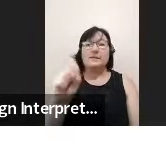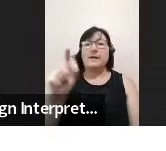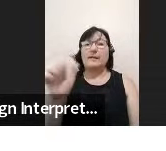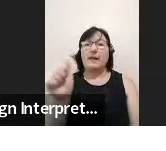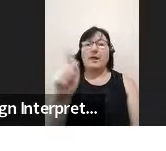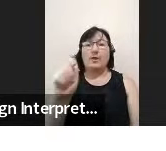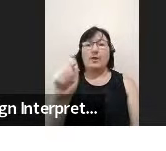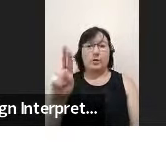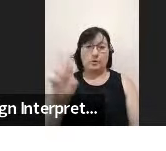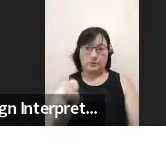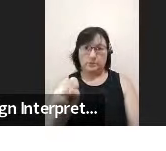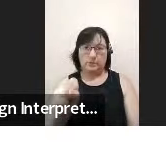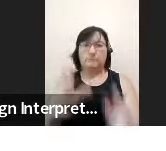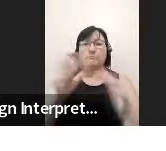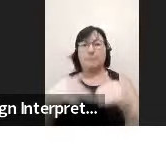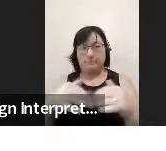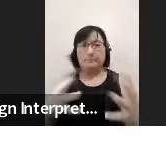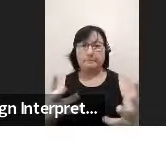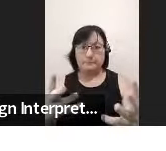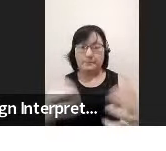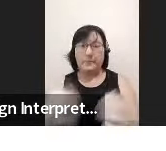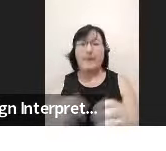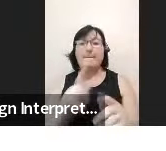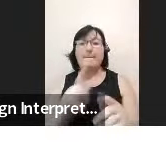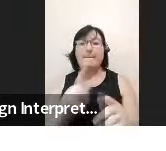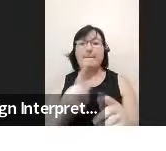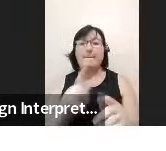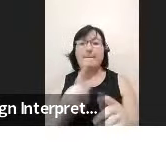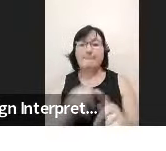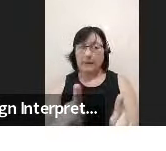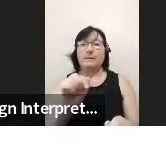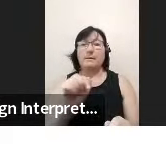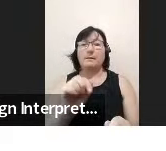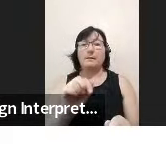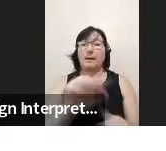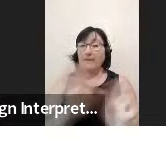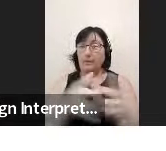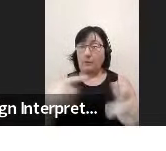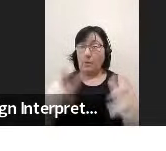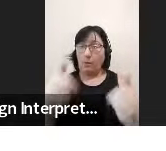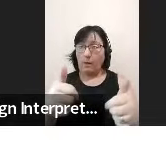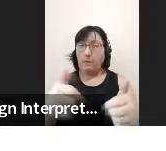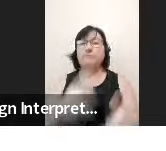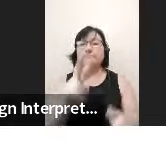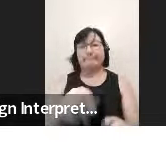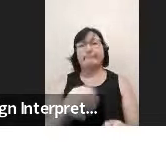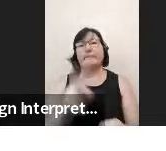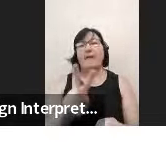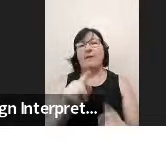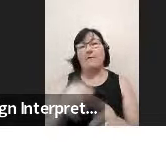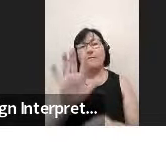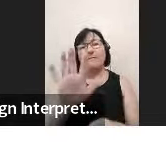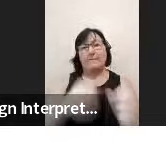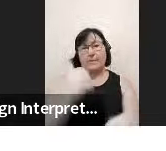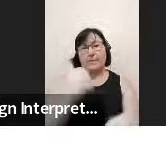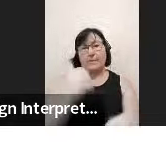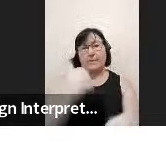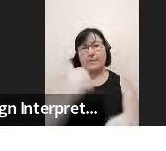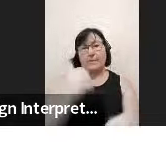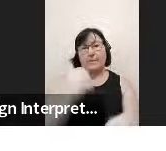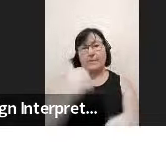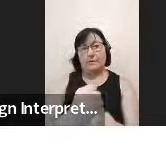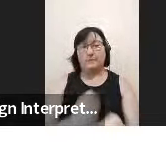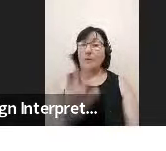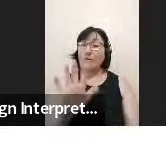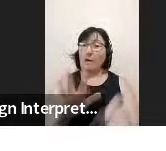is valid for 5 years. How then do you renew once that 5 years has lapsed or it came